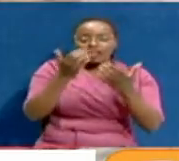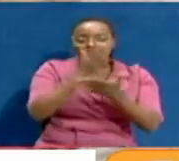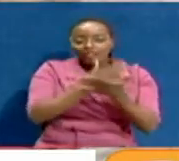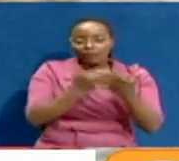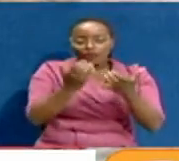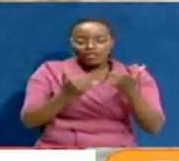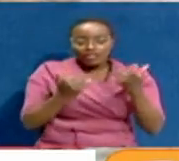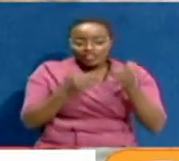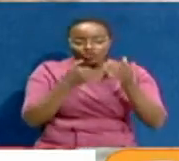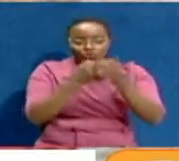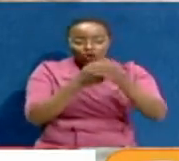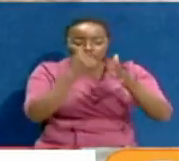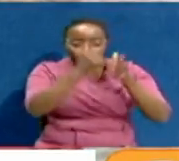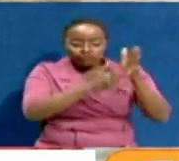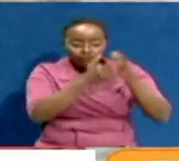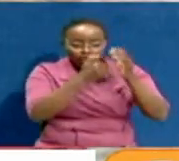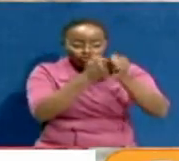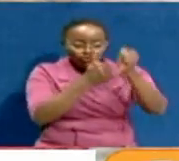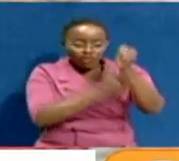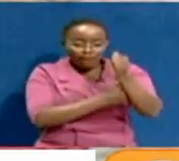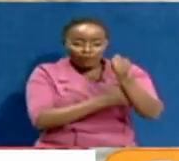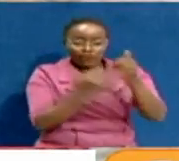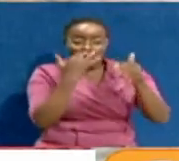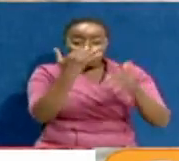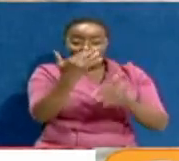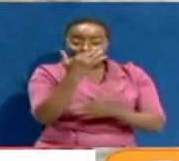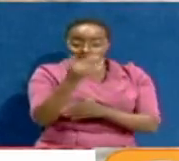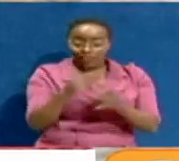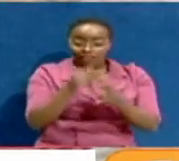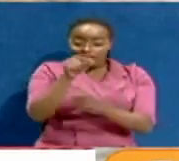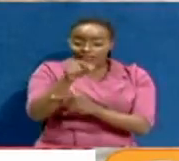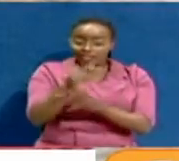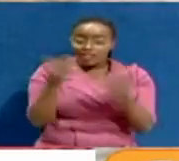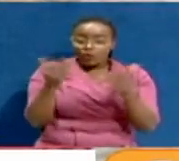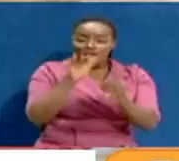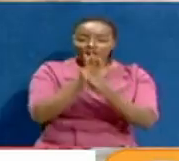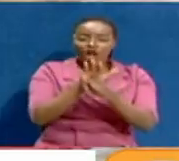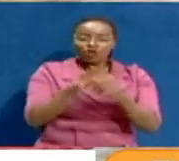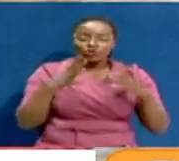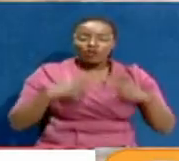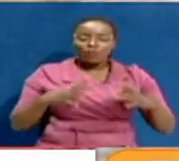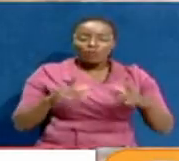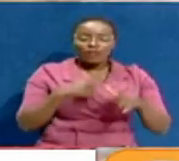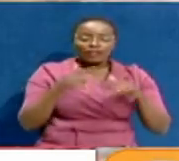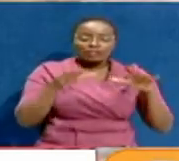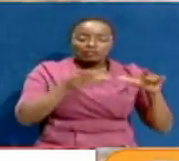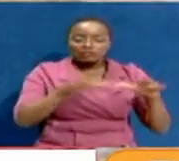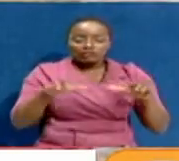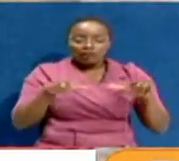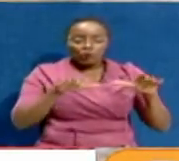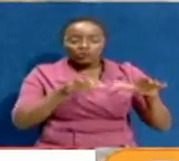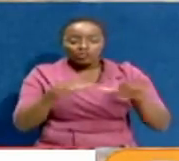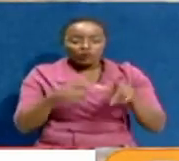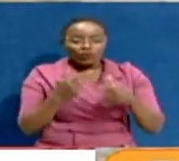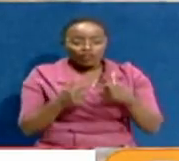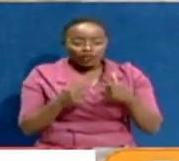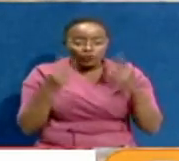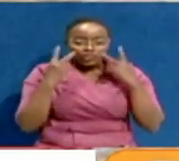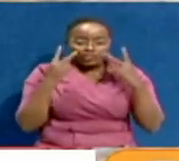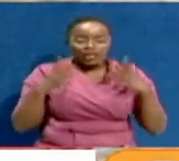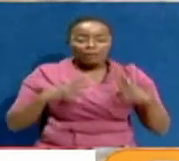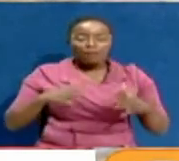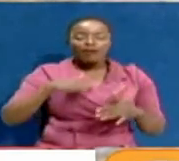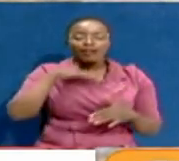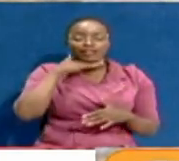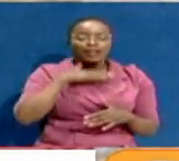on a ventilator to help them breathe. And that's a point where a lot of people may then struggle, and that's a point where we tend to see